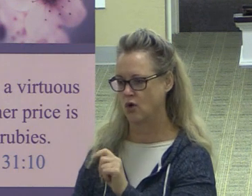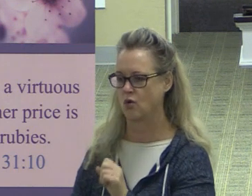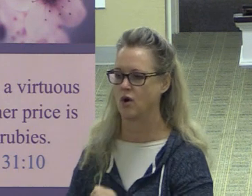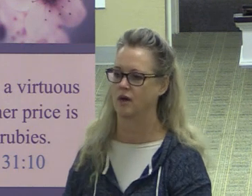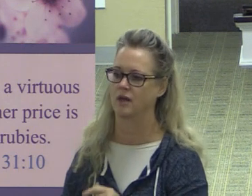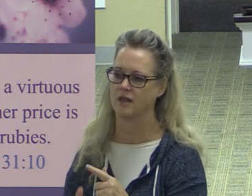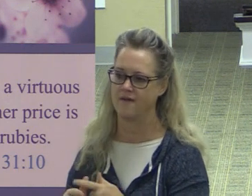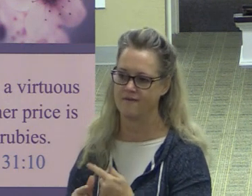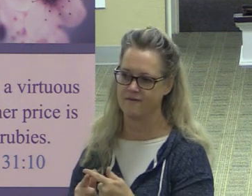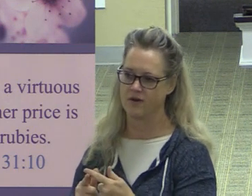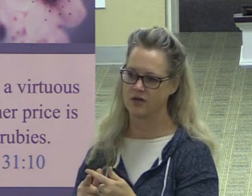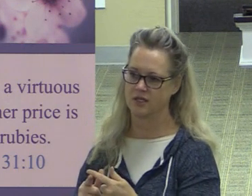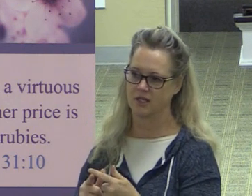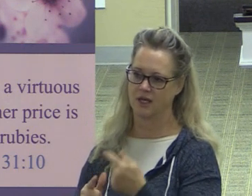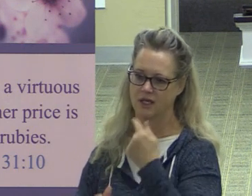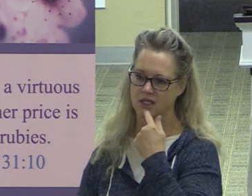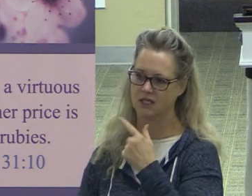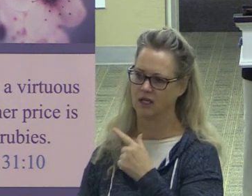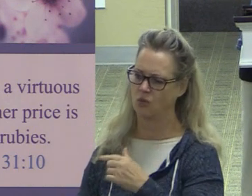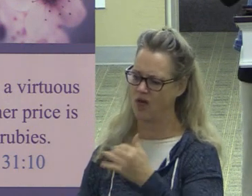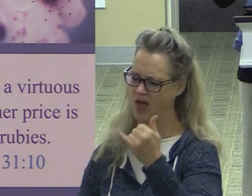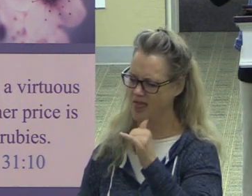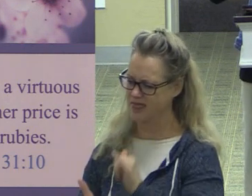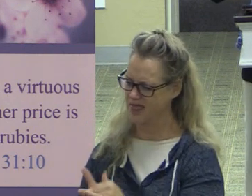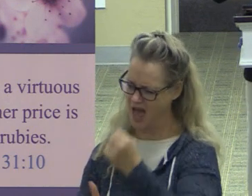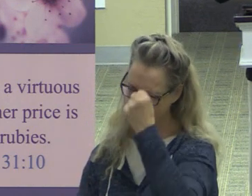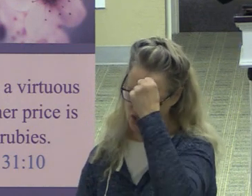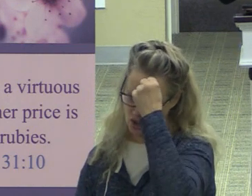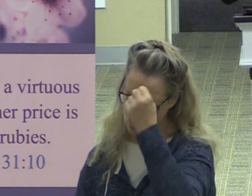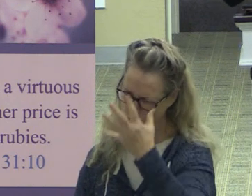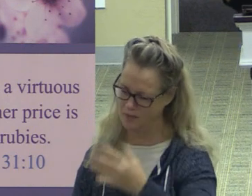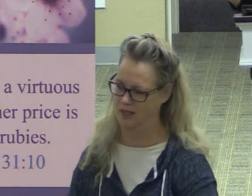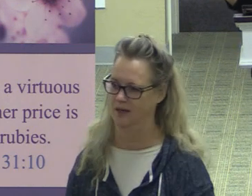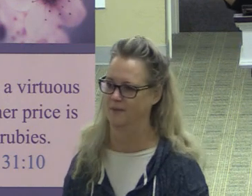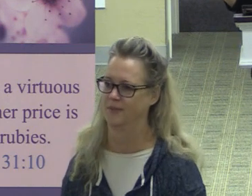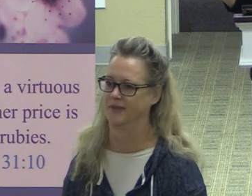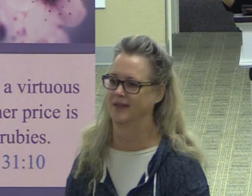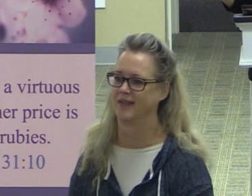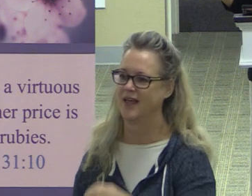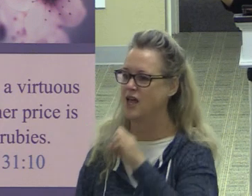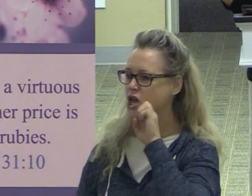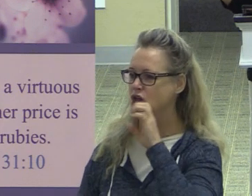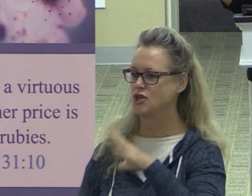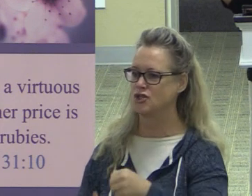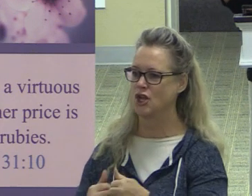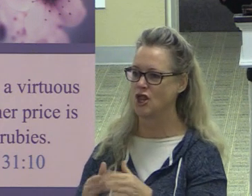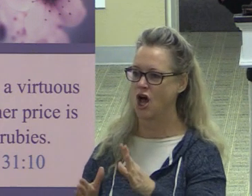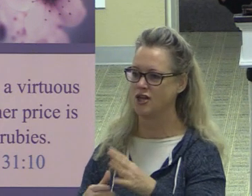Quarter in the jar. And then Bethany's like, she lost a dollar in the first 5 minutes.